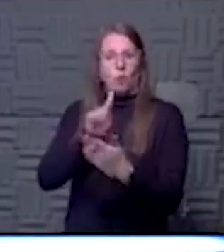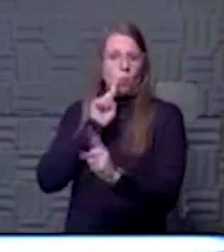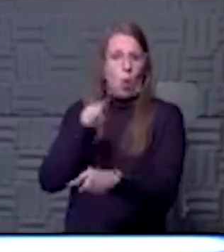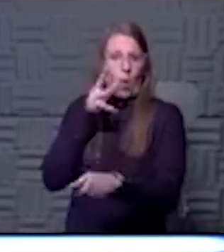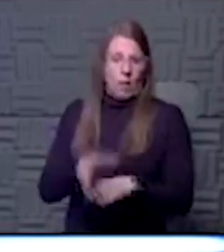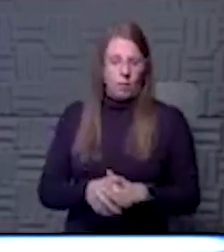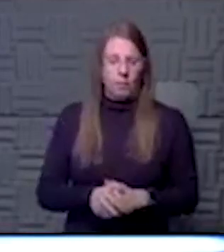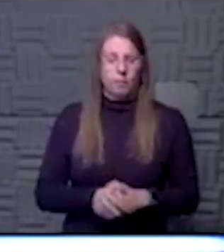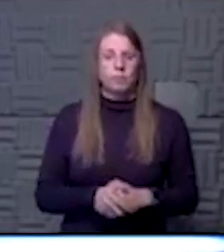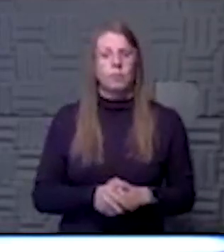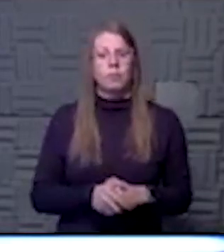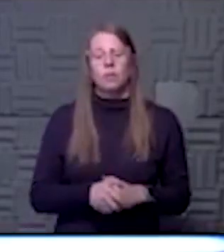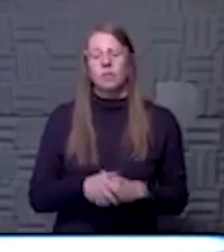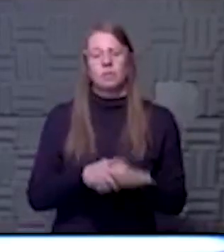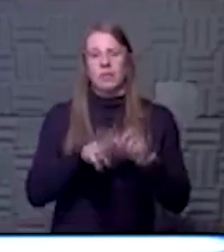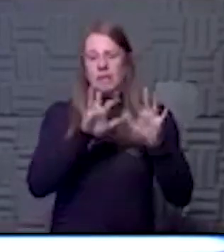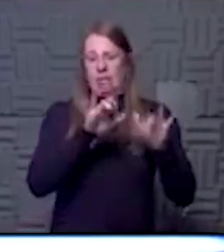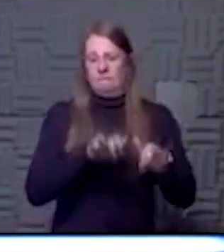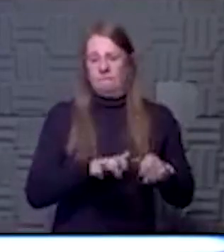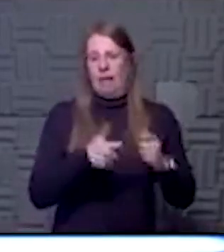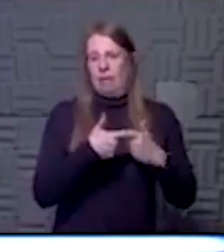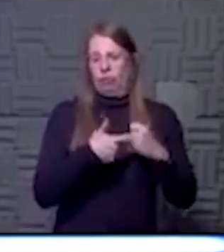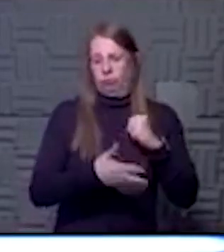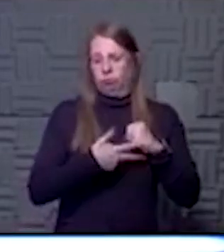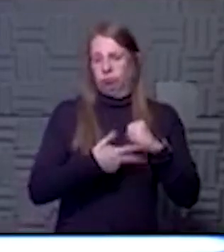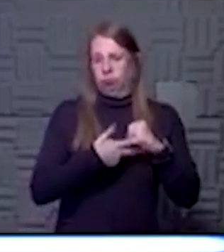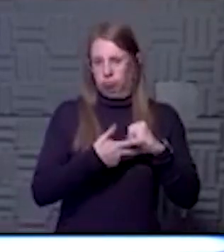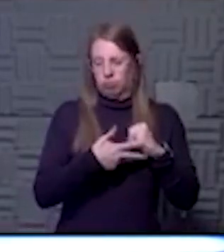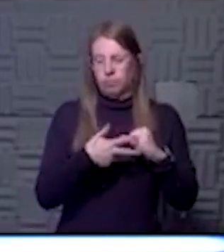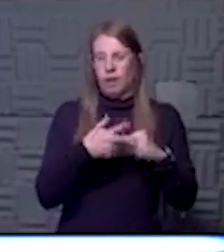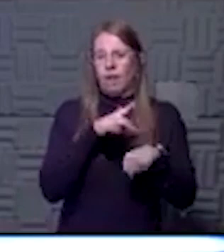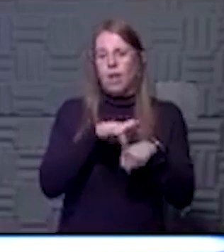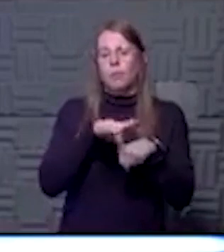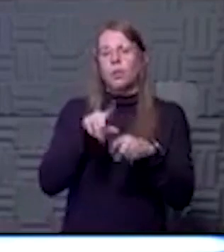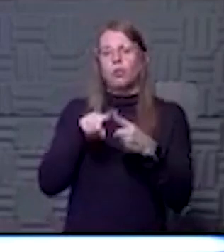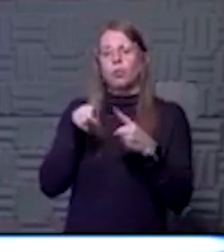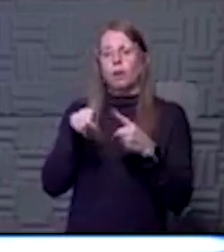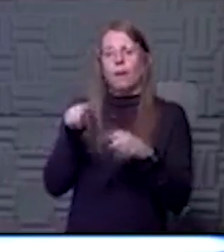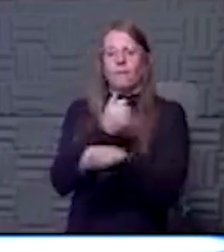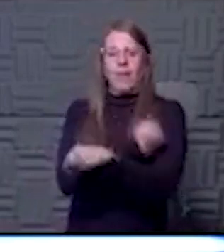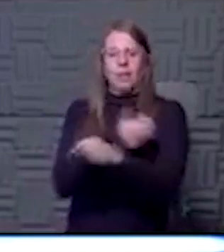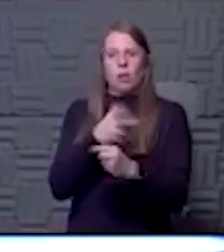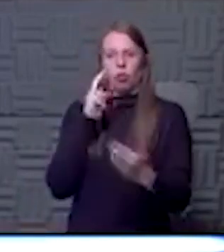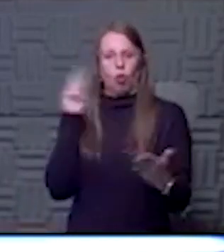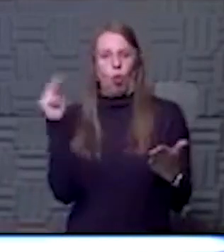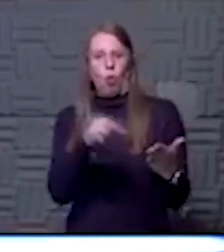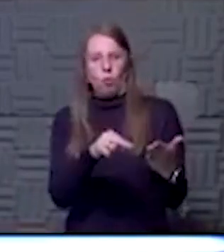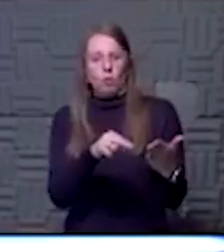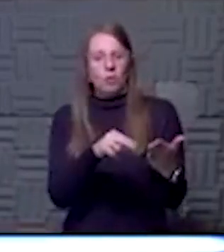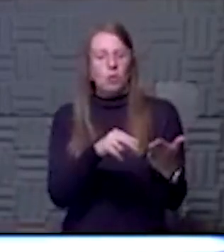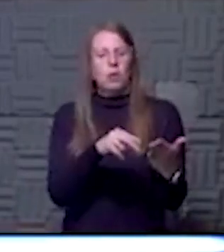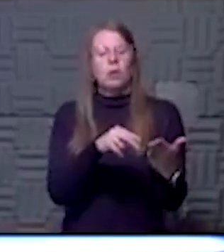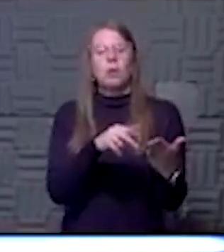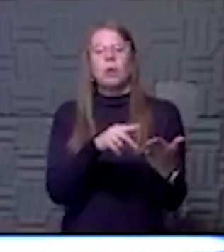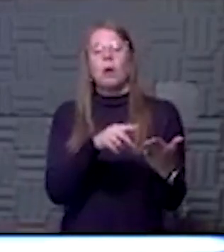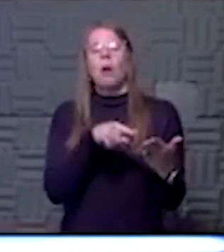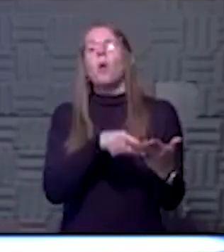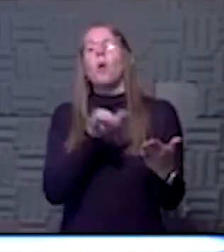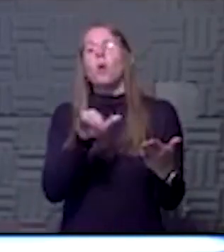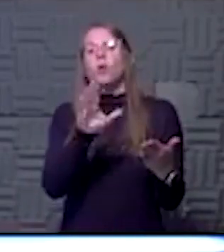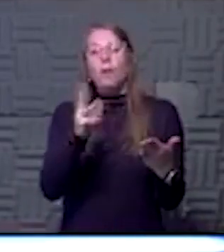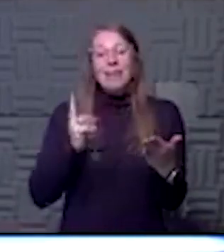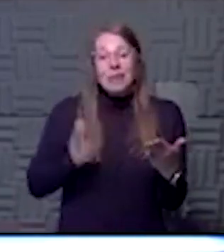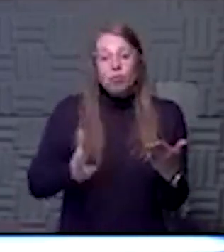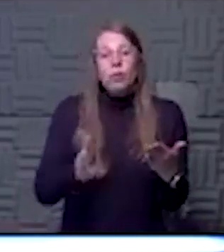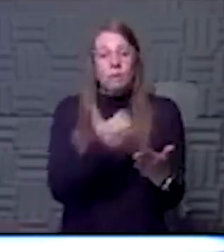all of that will go into an electronic system that is also available then to vaccinators to be able to look in and see exactly what your history is,